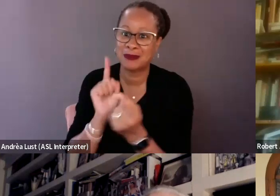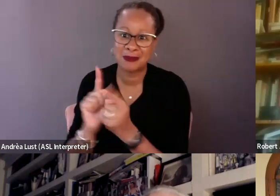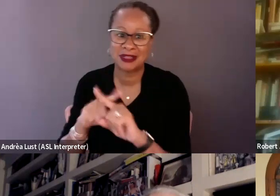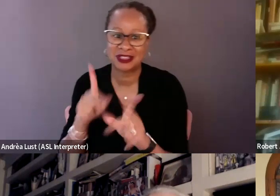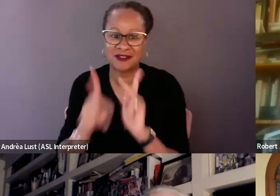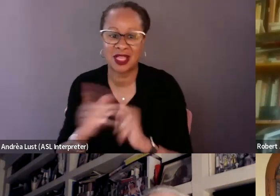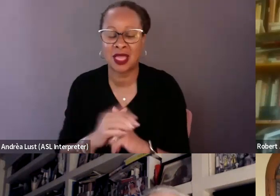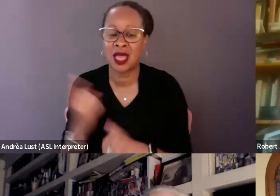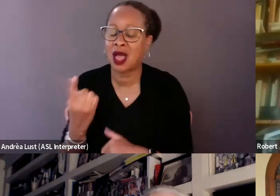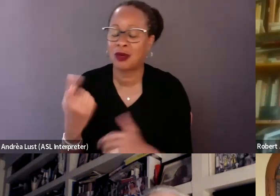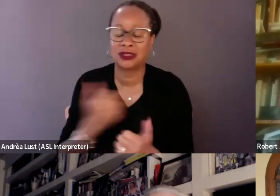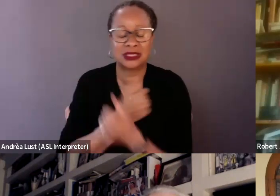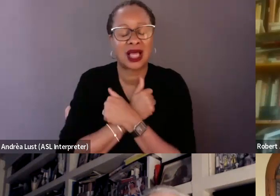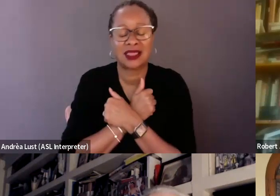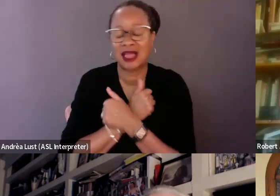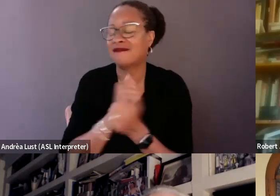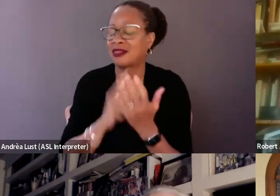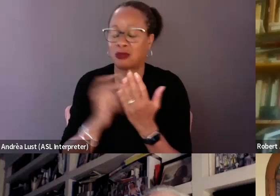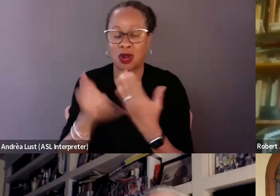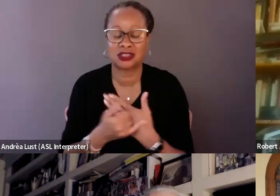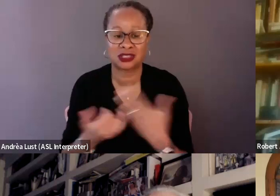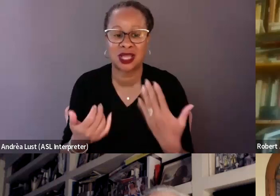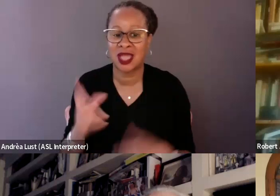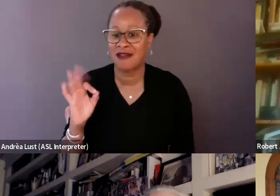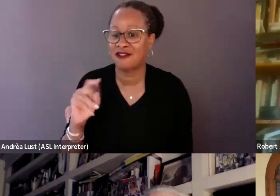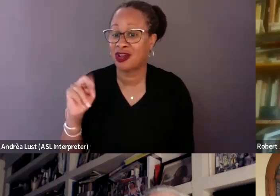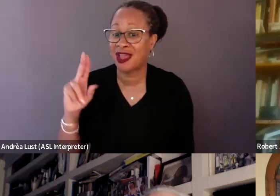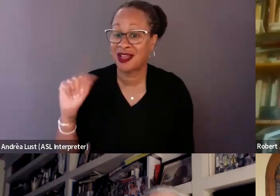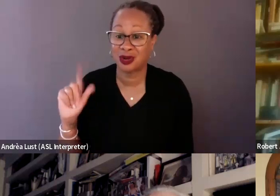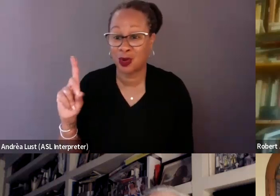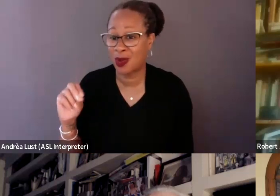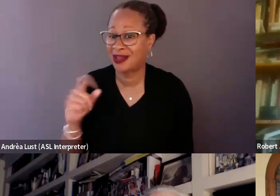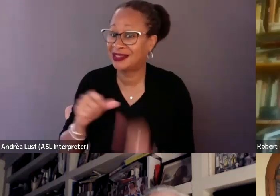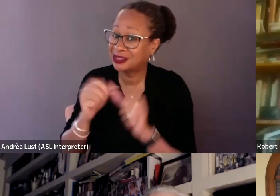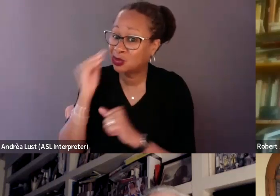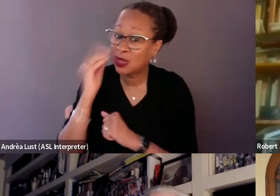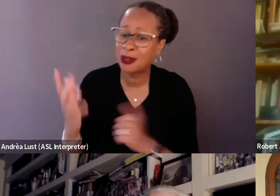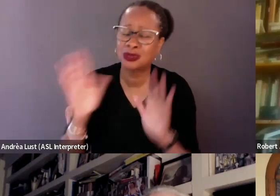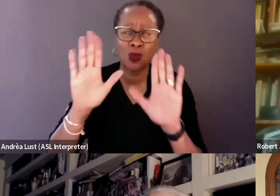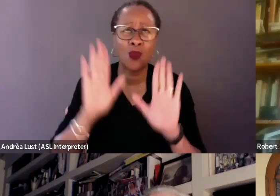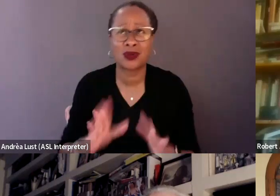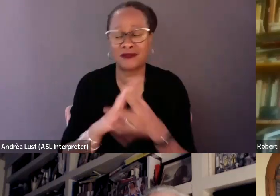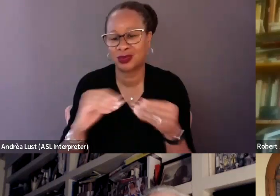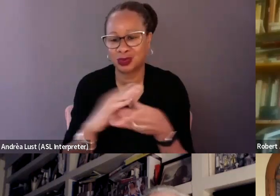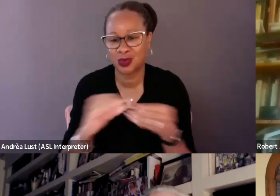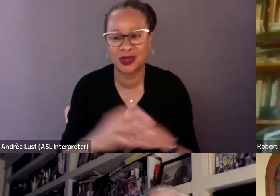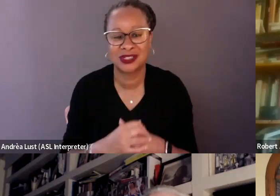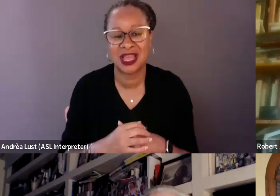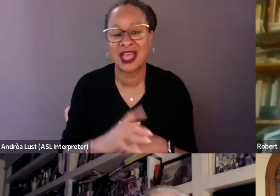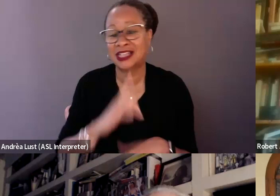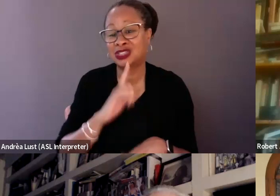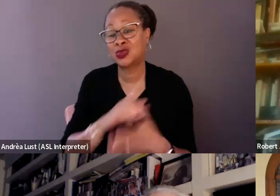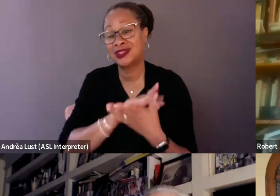and always I love the project. I think Fernando, this is a great story. And it's very